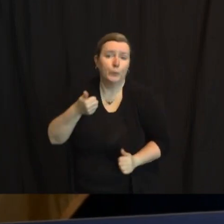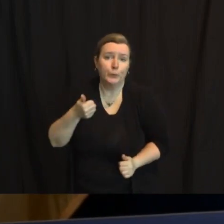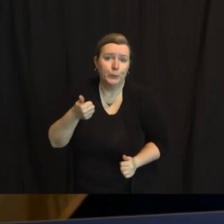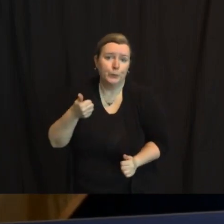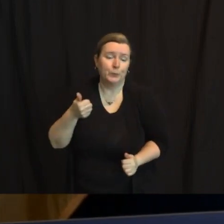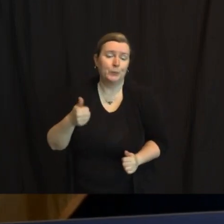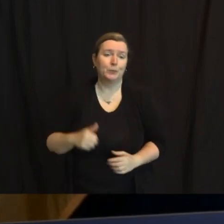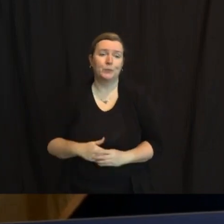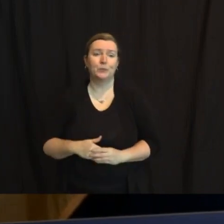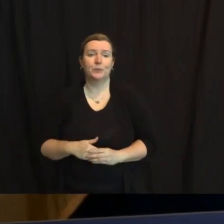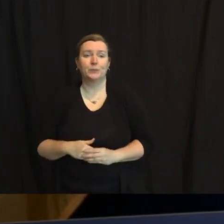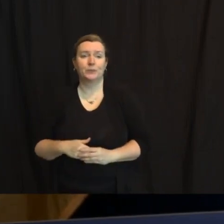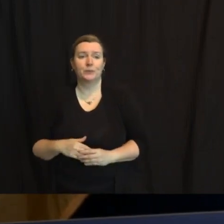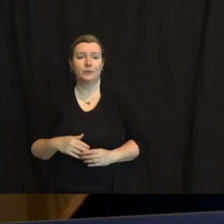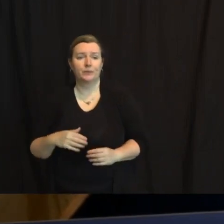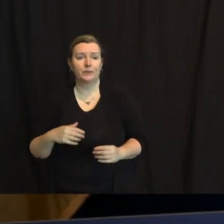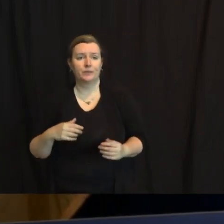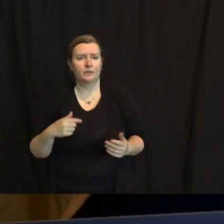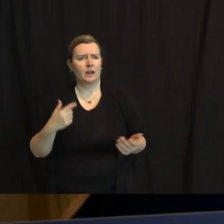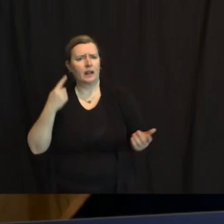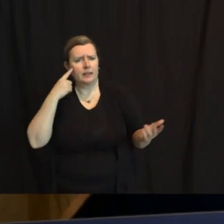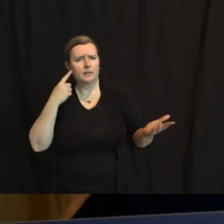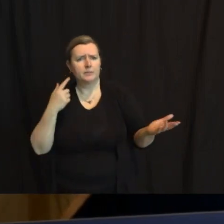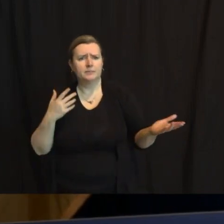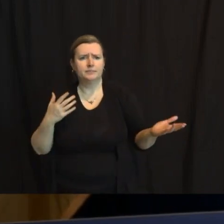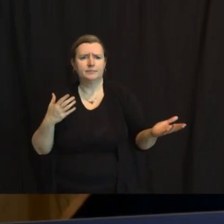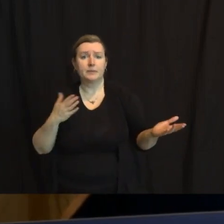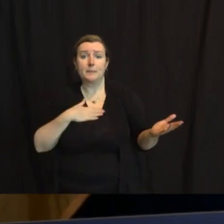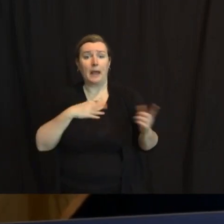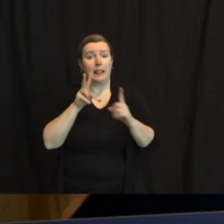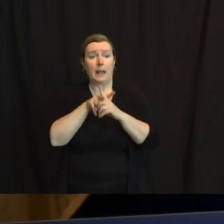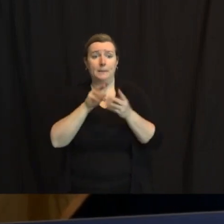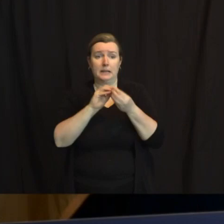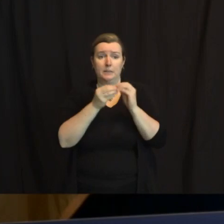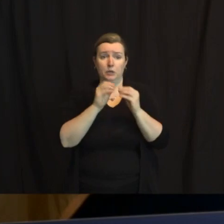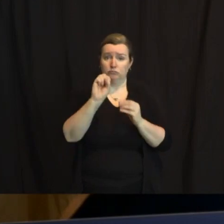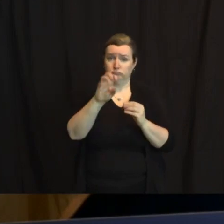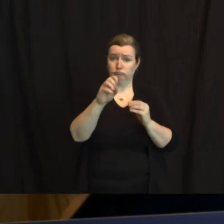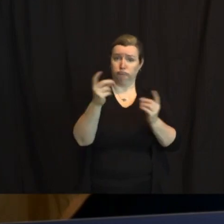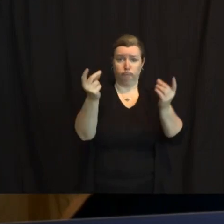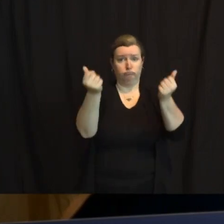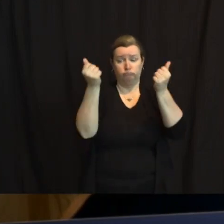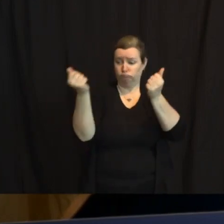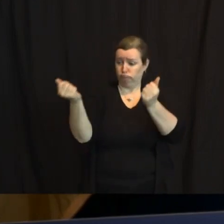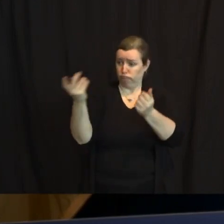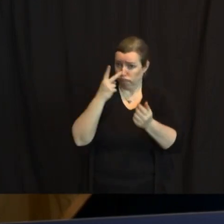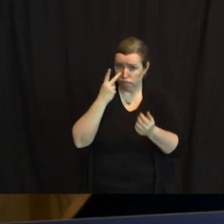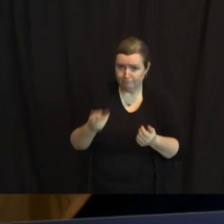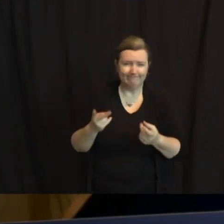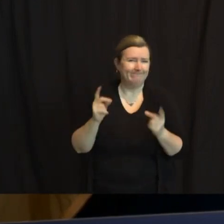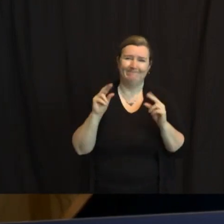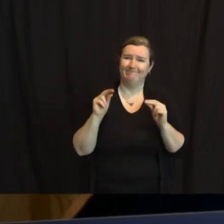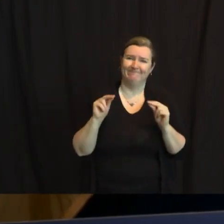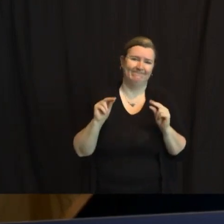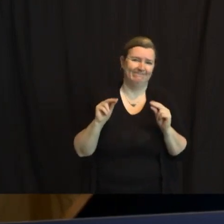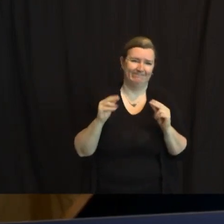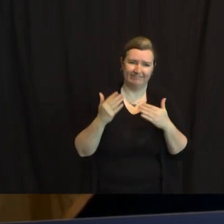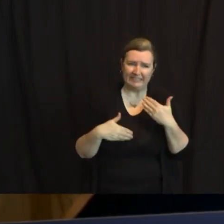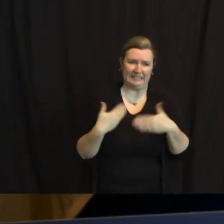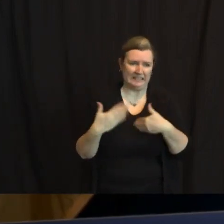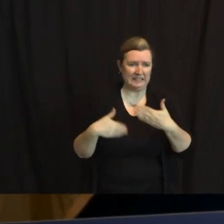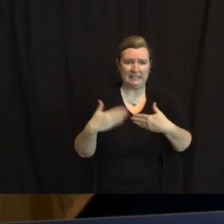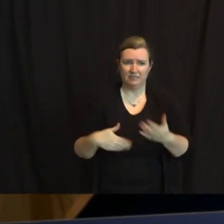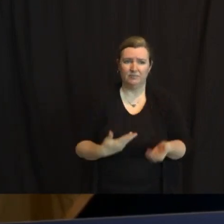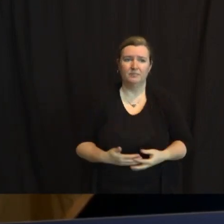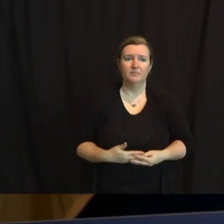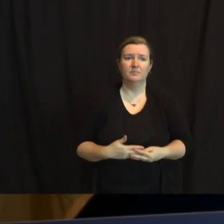then get an answer for your claim. But how it is going to help people who have a claim issue is even now when people are getting through on the phones, and by the way, people do get through on the phones. It doesn't seem like